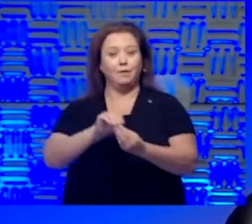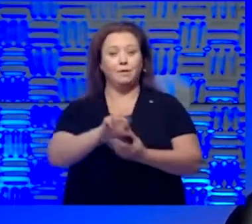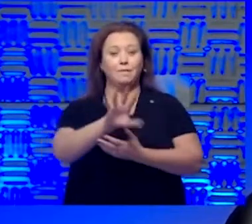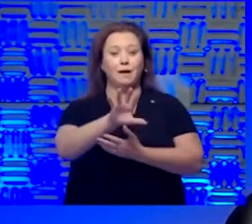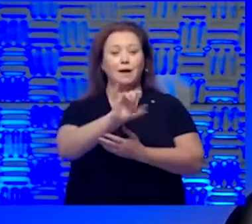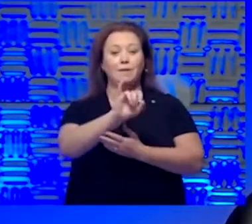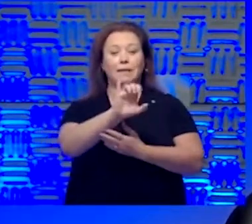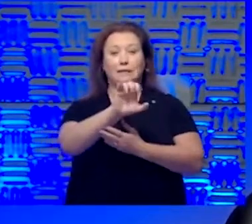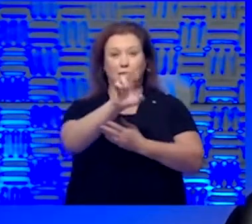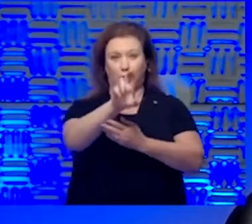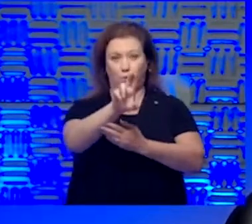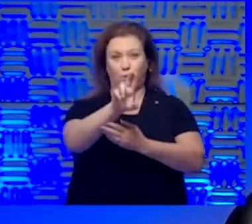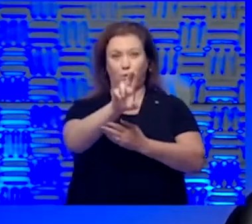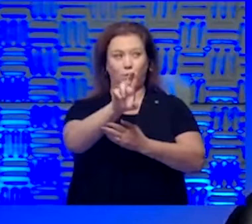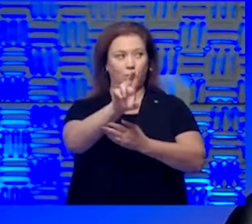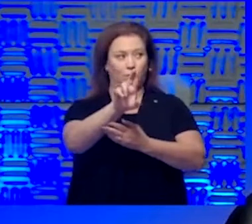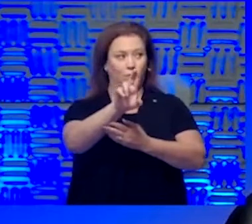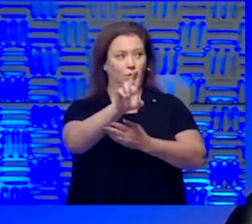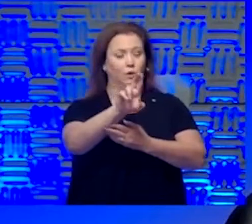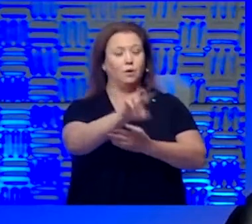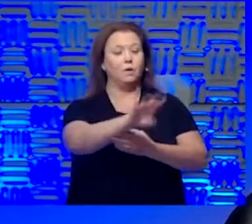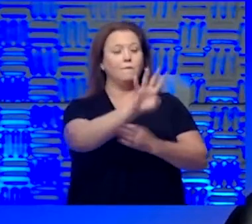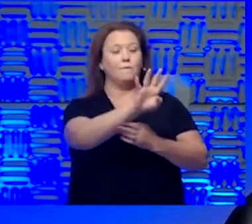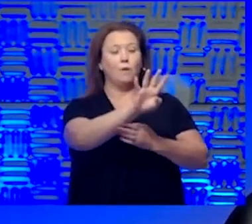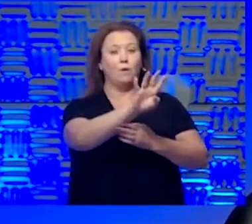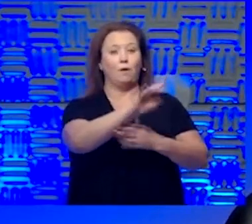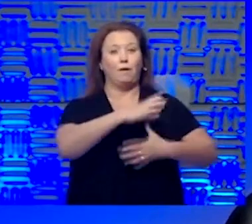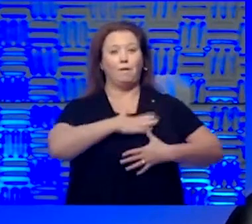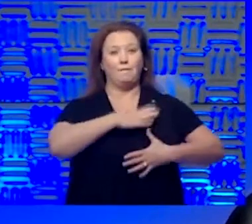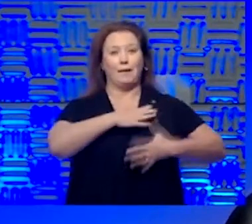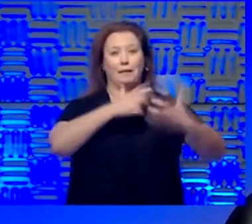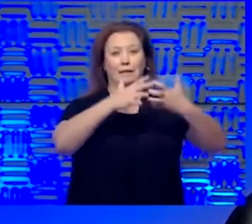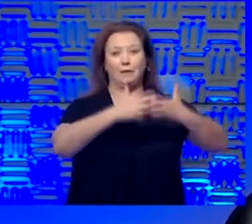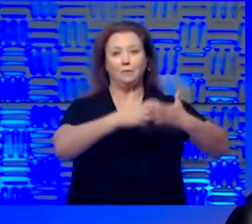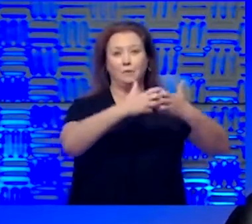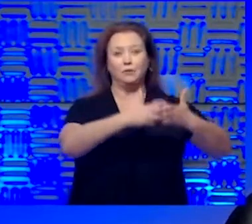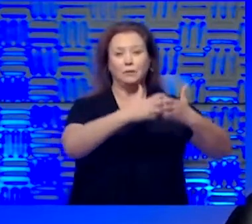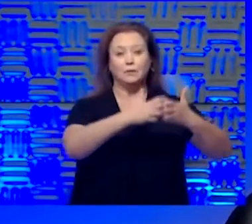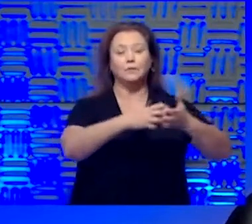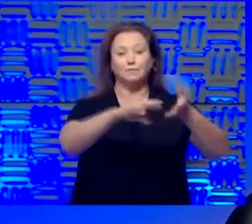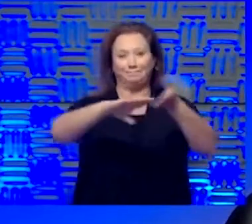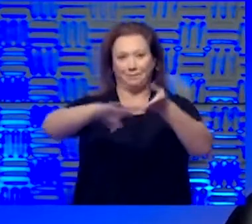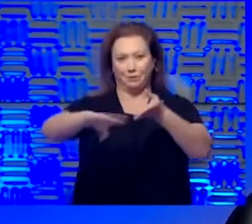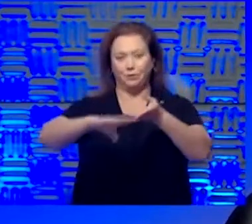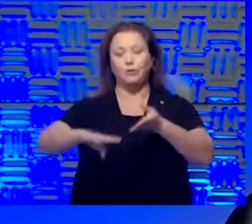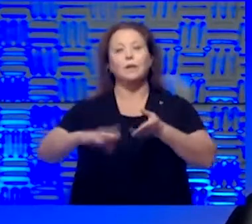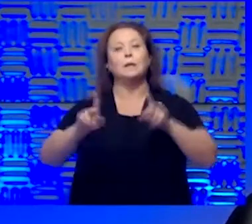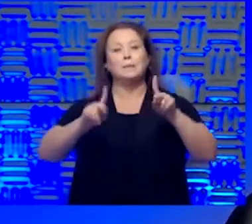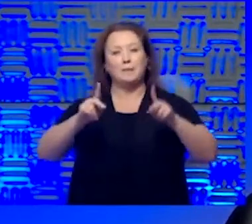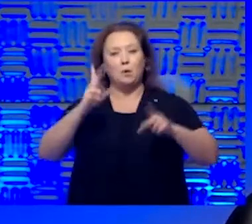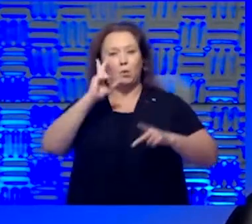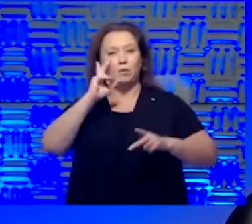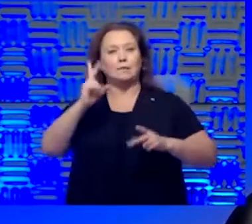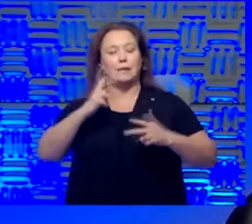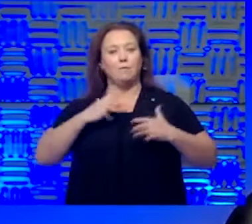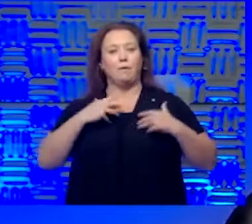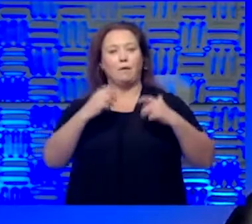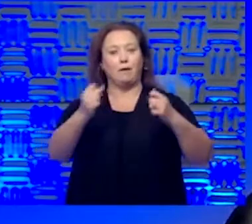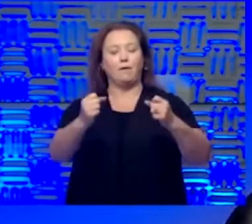the ICU, and 4 of those are on ventilators. So we have had discharges and people recovering, and that's a good